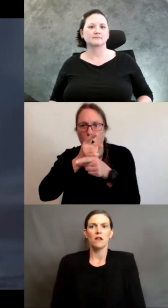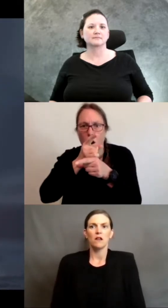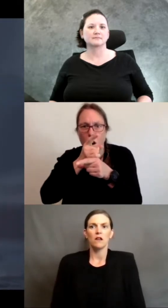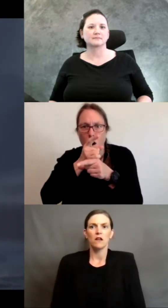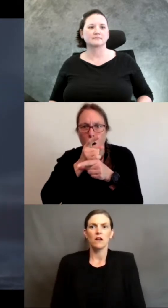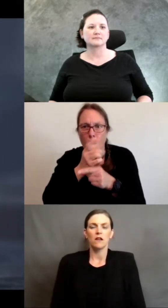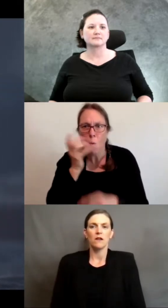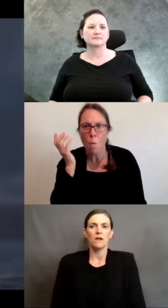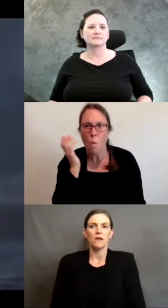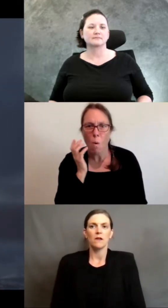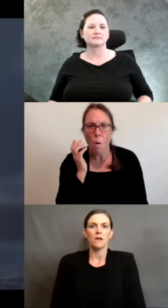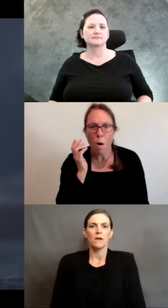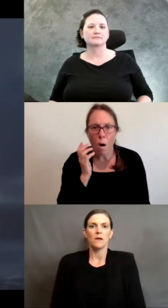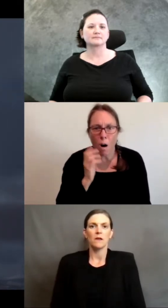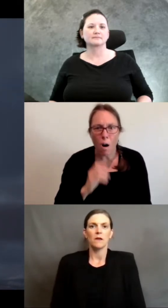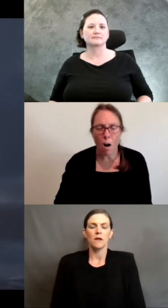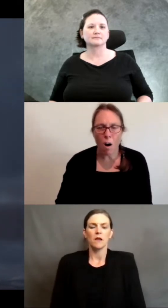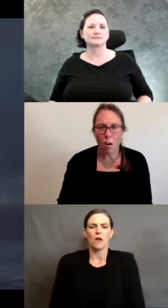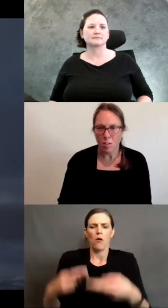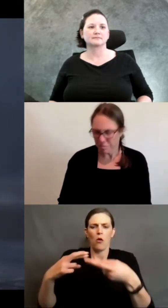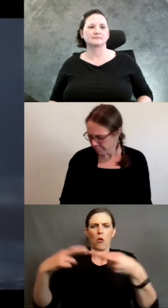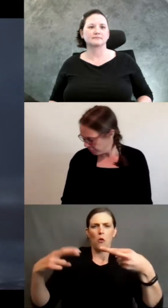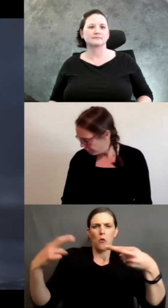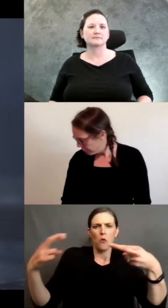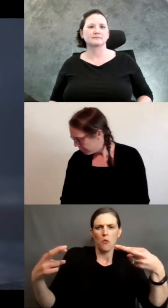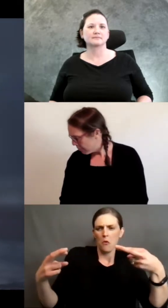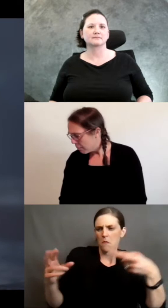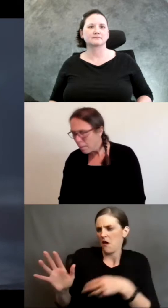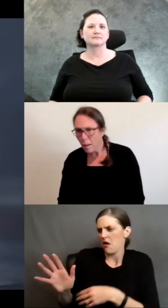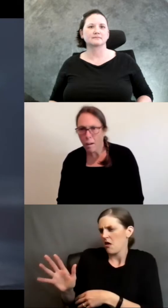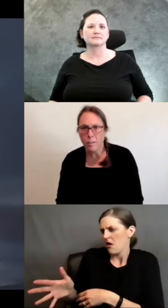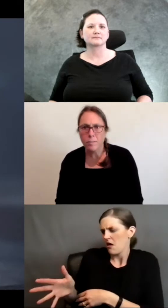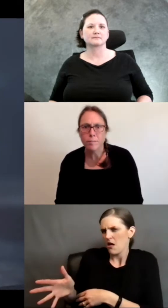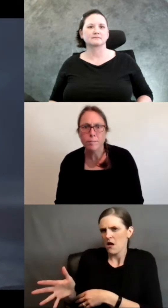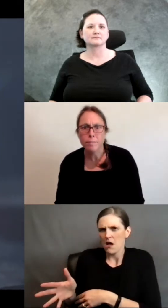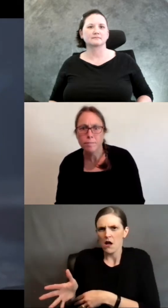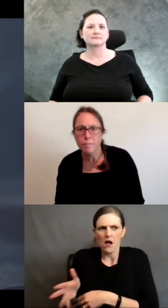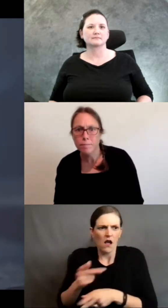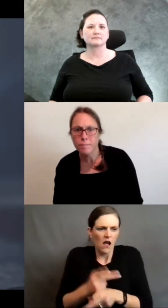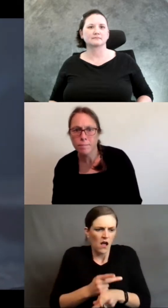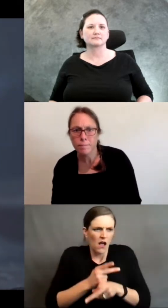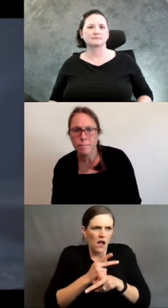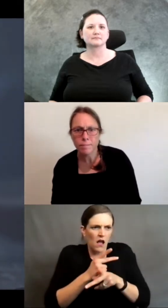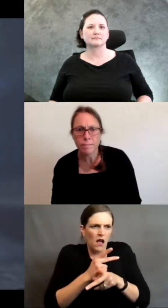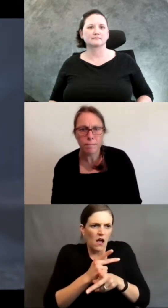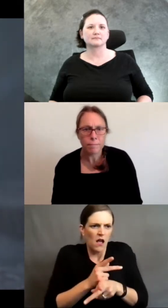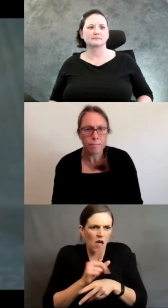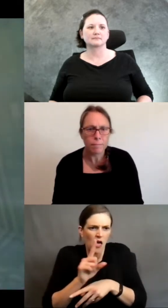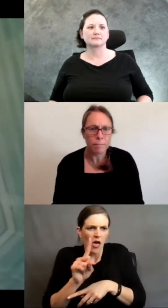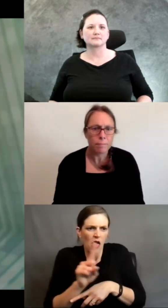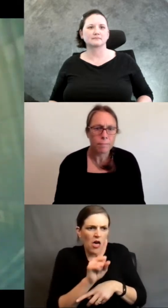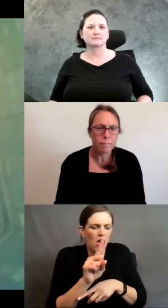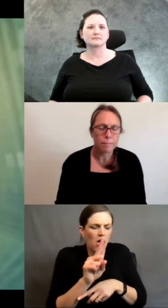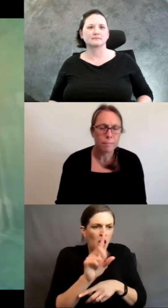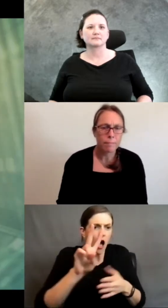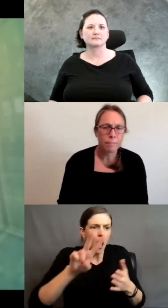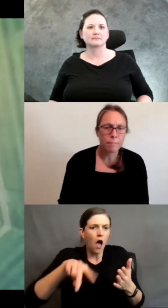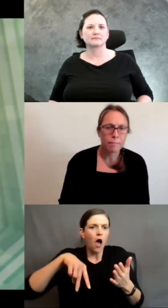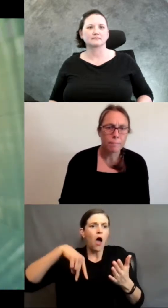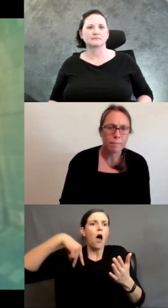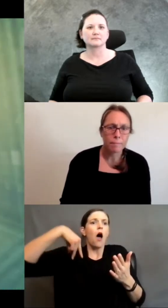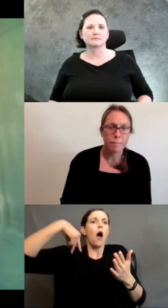He sets the rope down and moves cautiously closer to the wall. He trips over something and falls forward into the portal.